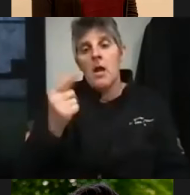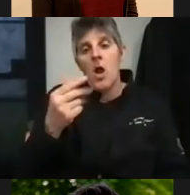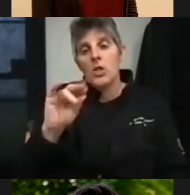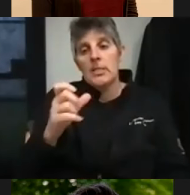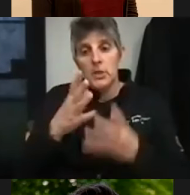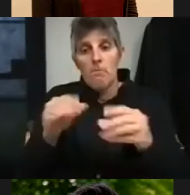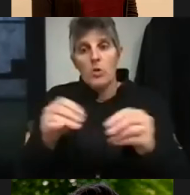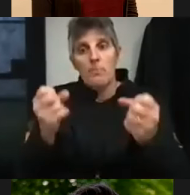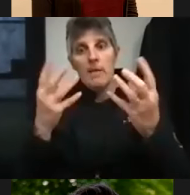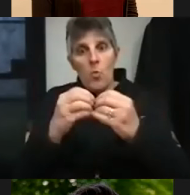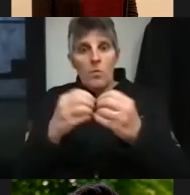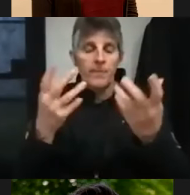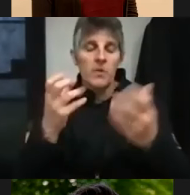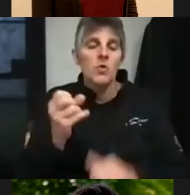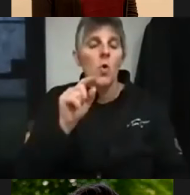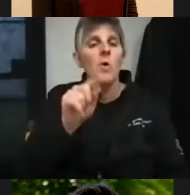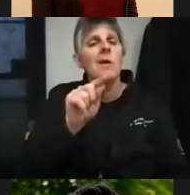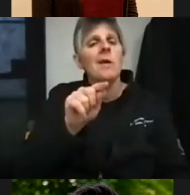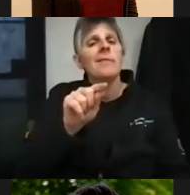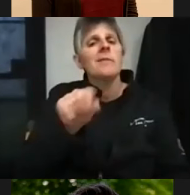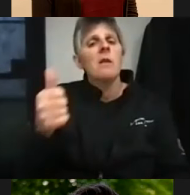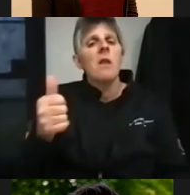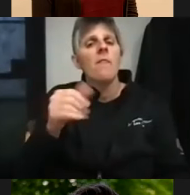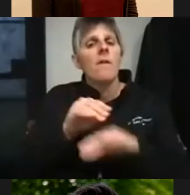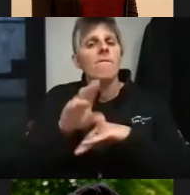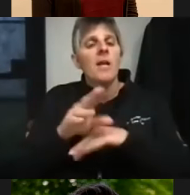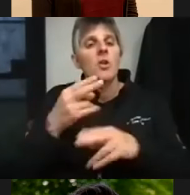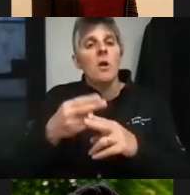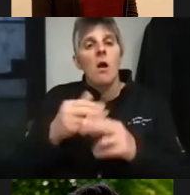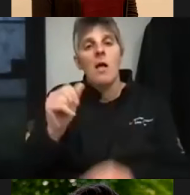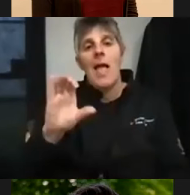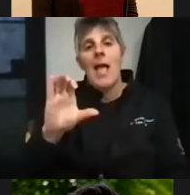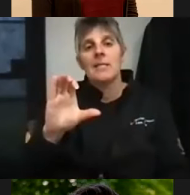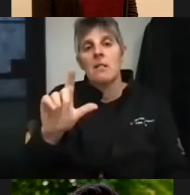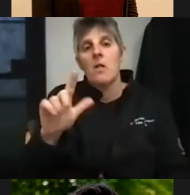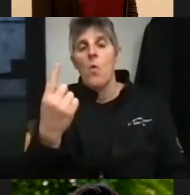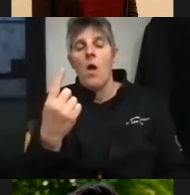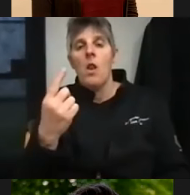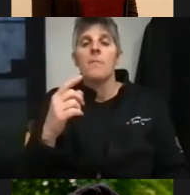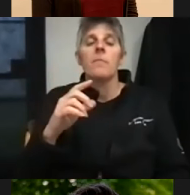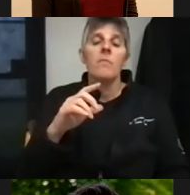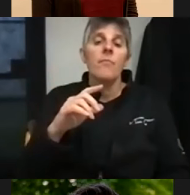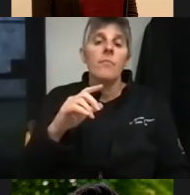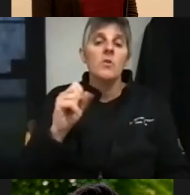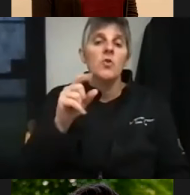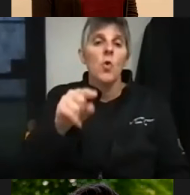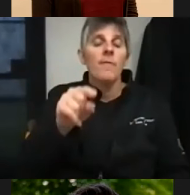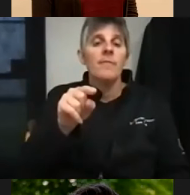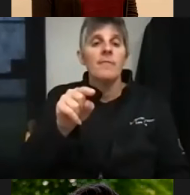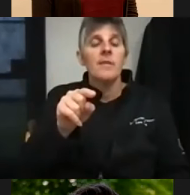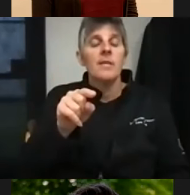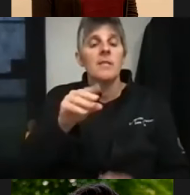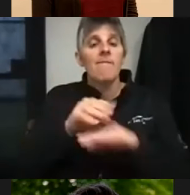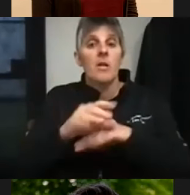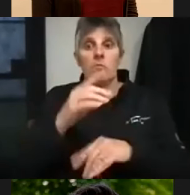times. So this is another factor. It's called ASK1, also MASH1. So this factor is